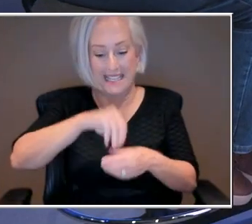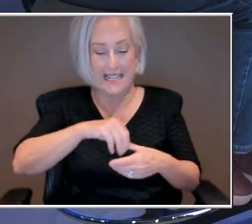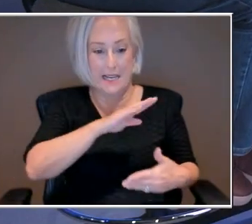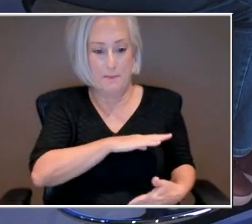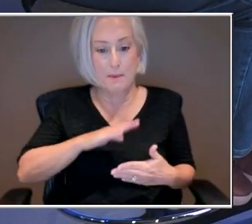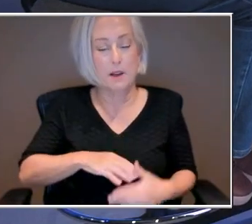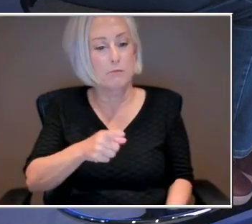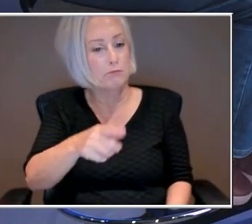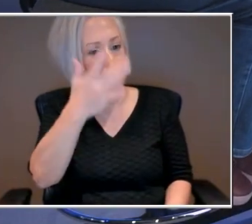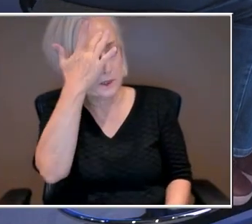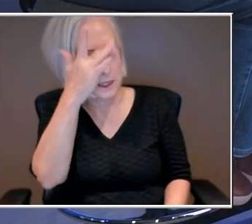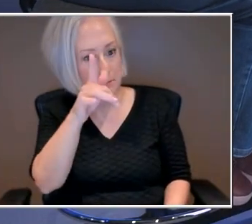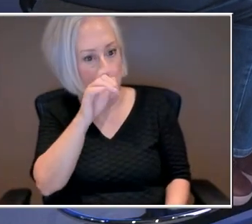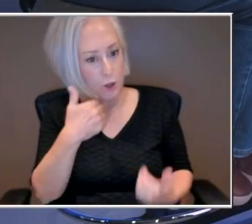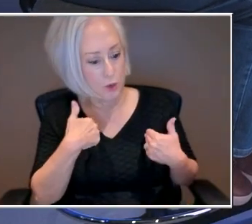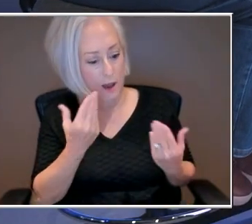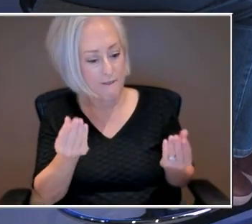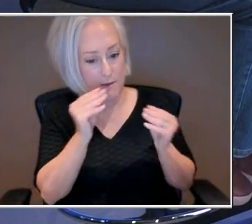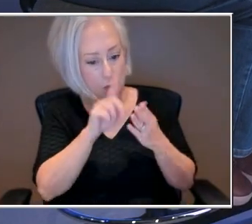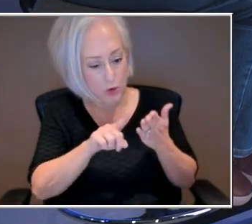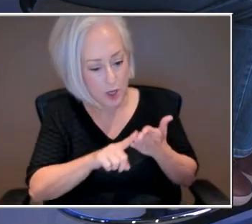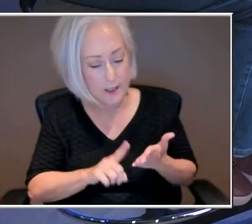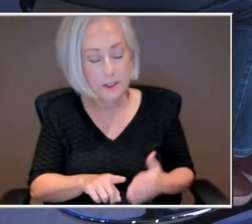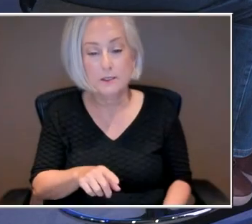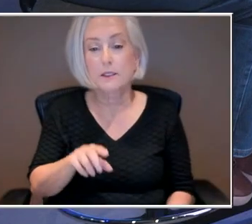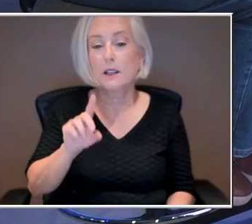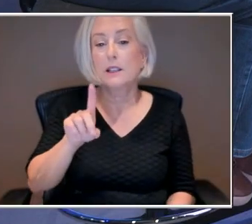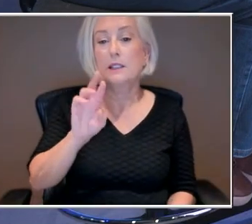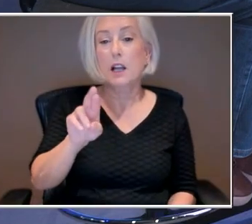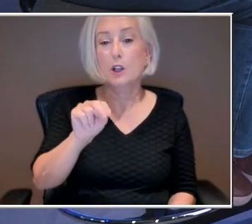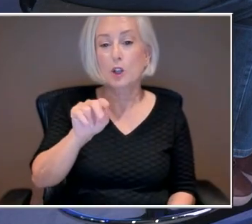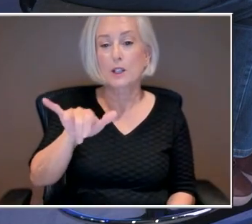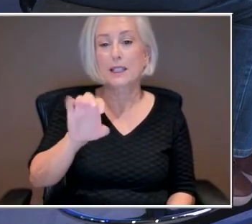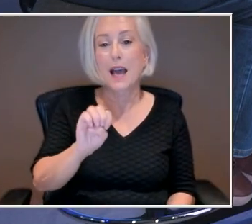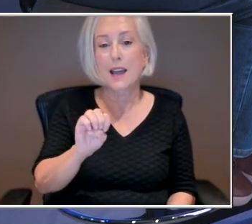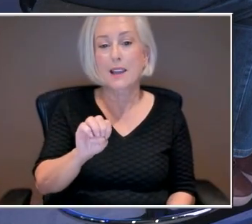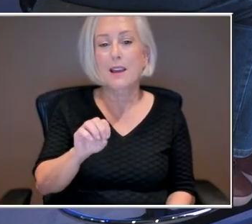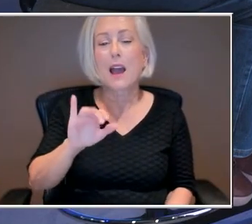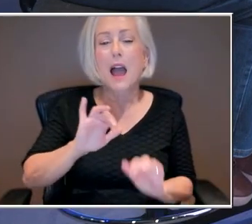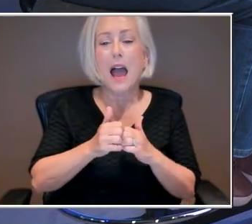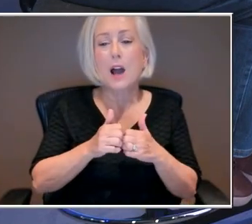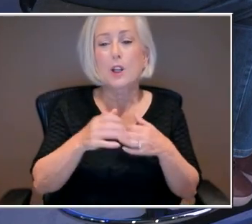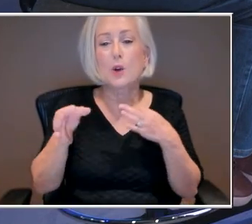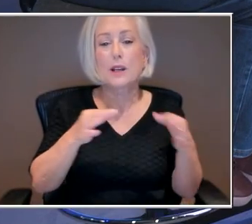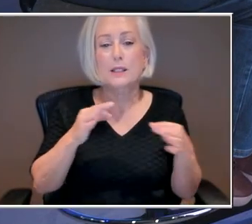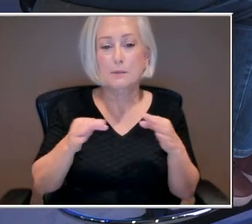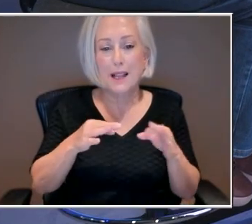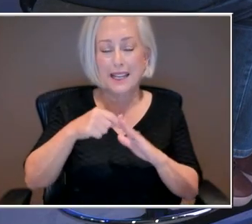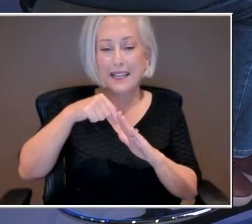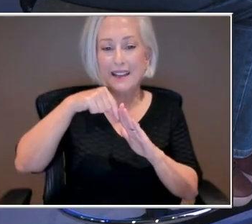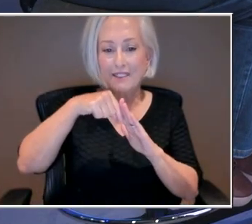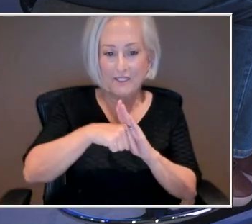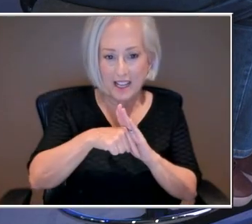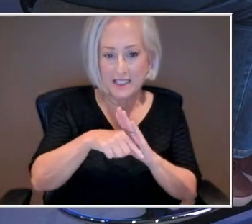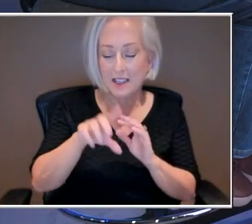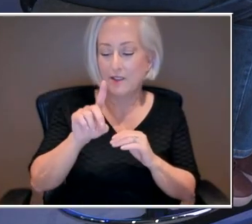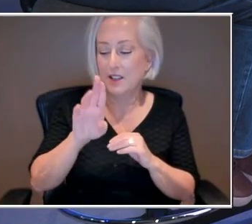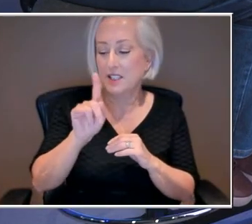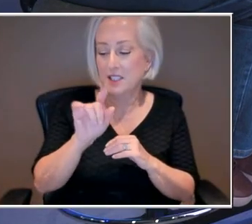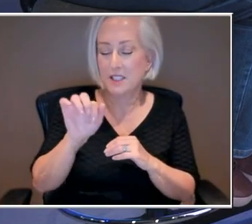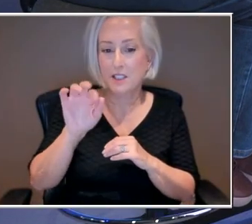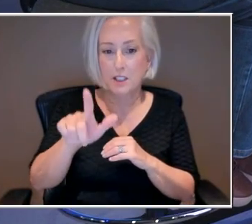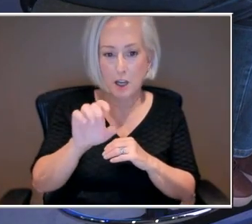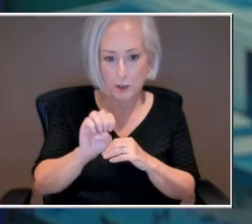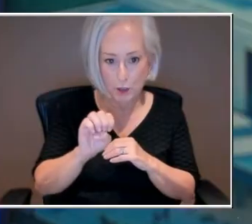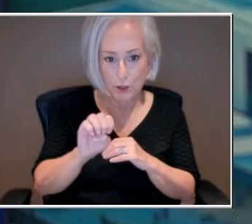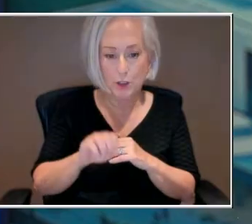more questions. Dr. Knight, how would you explain invasive ductal carcinoma to someone with no medical background? So a cancer cell